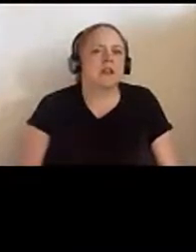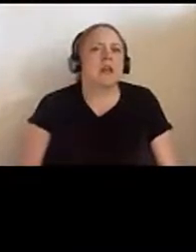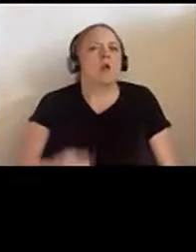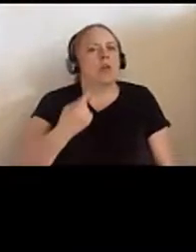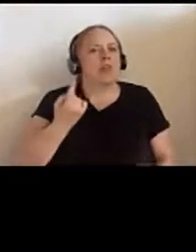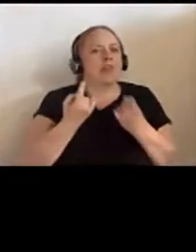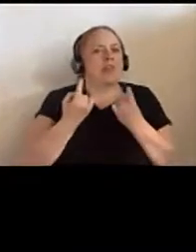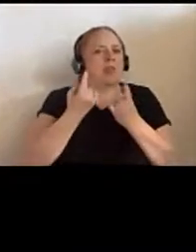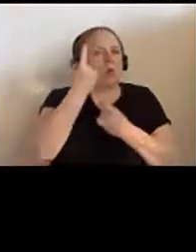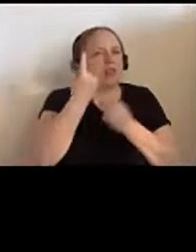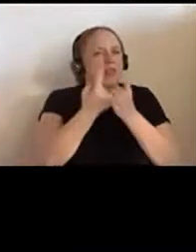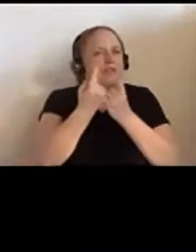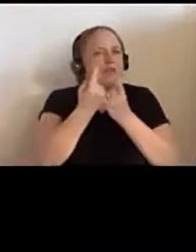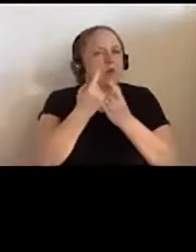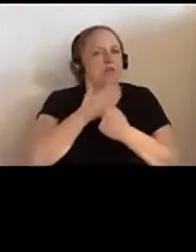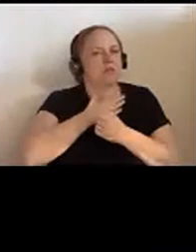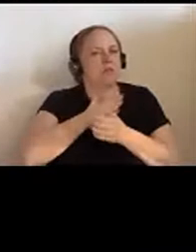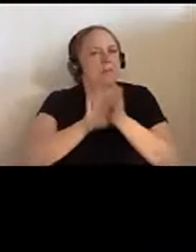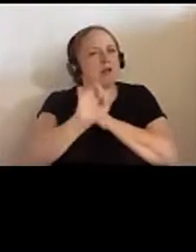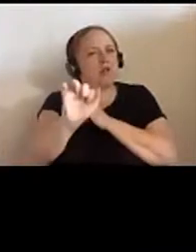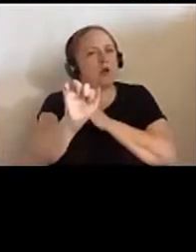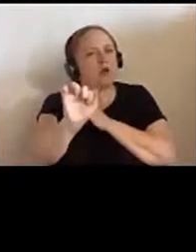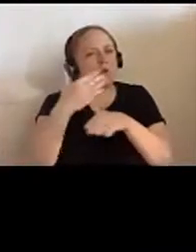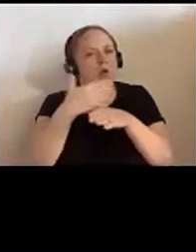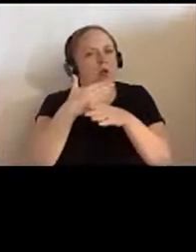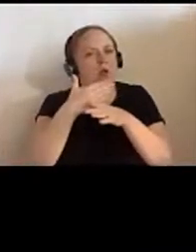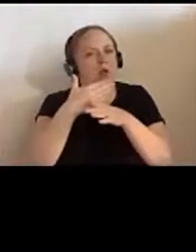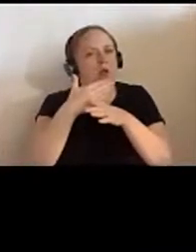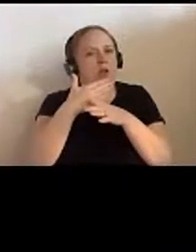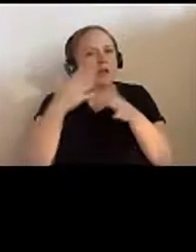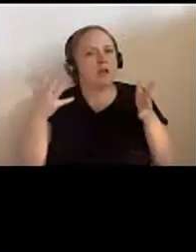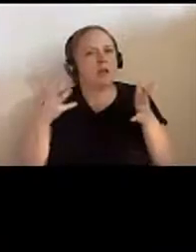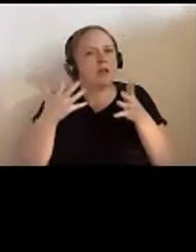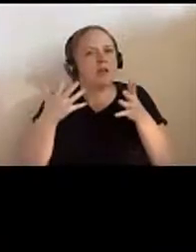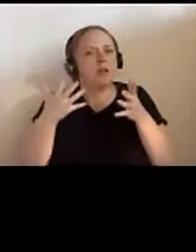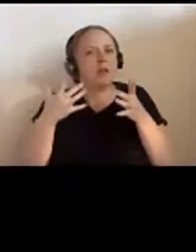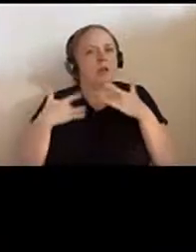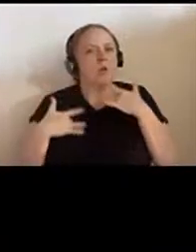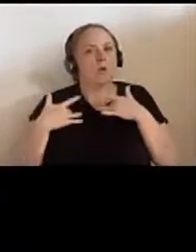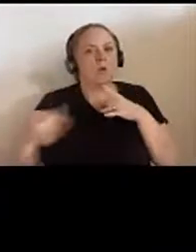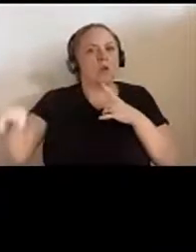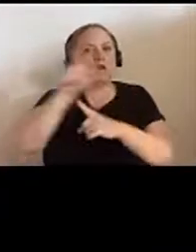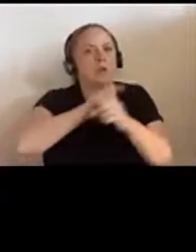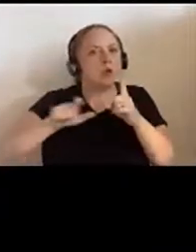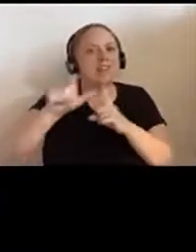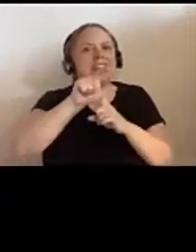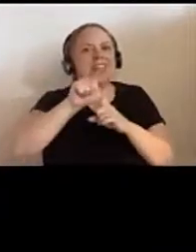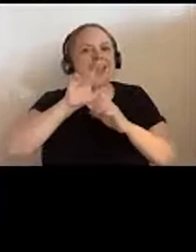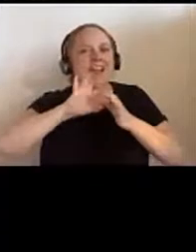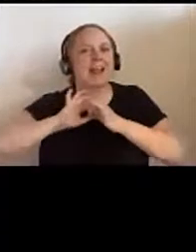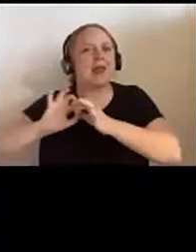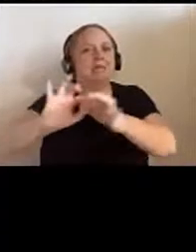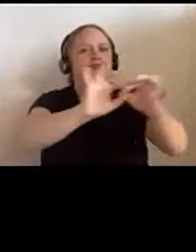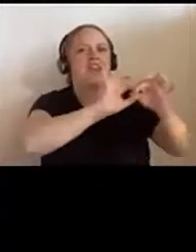work is the way that it does seem to inspire community and collaboration. Every time